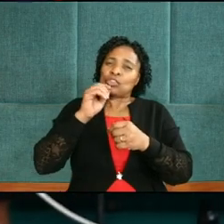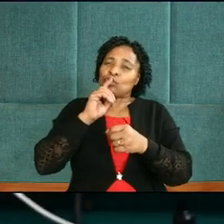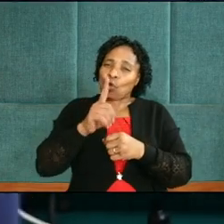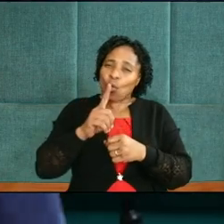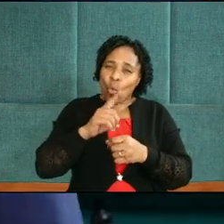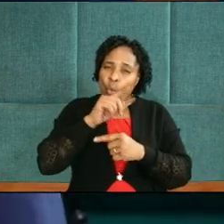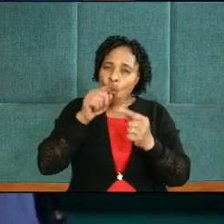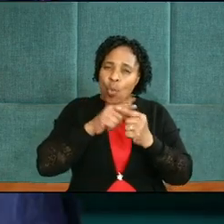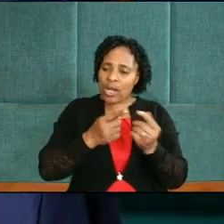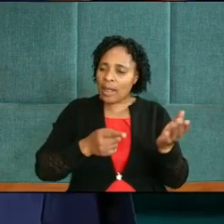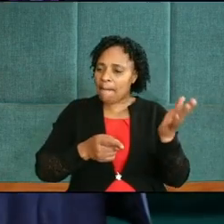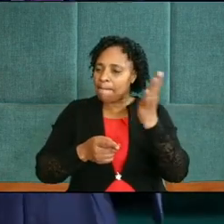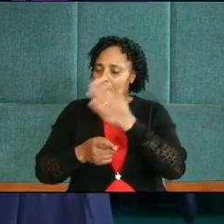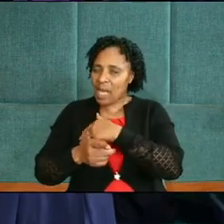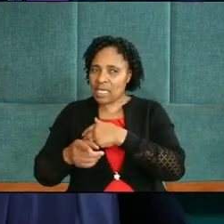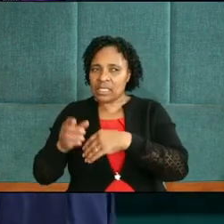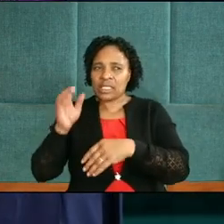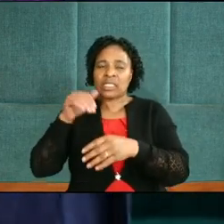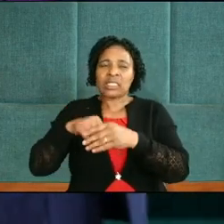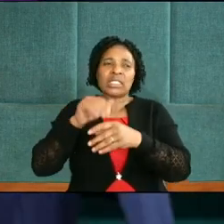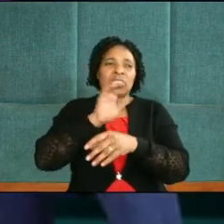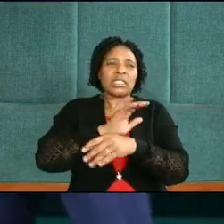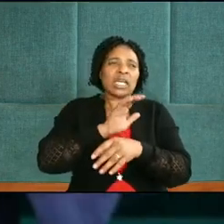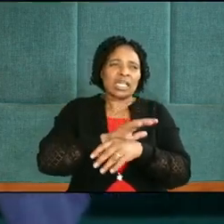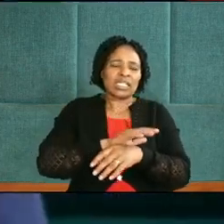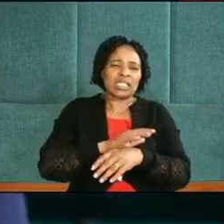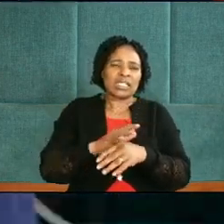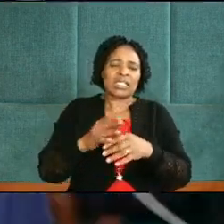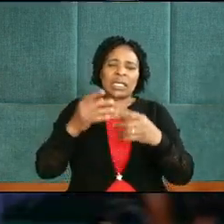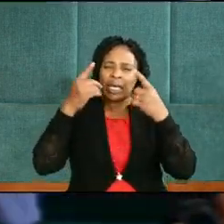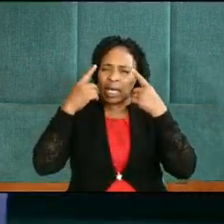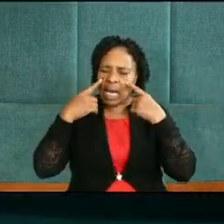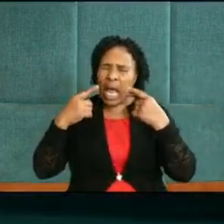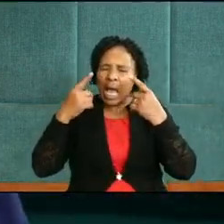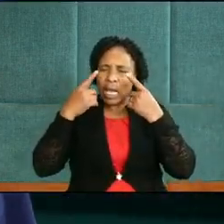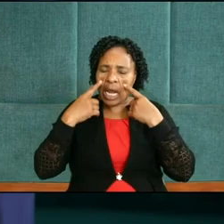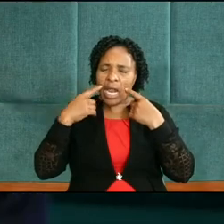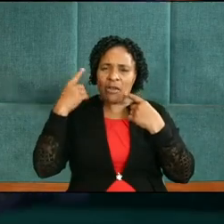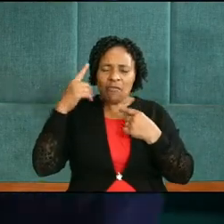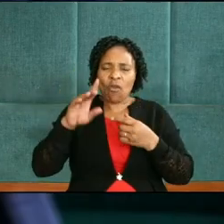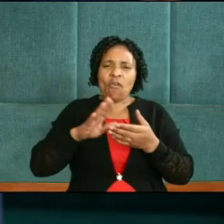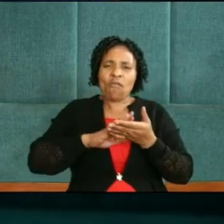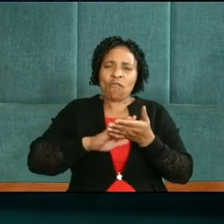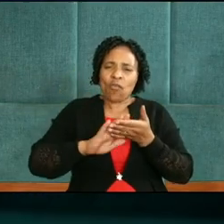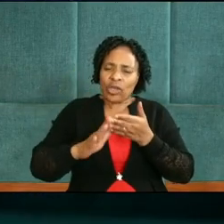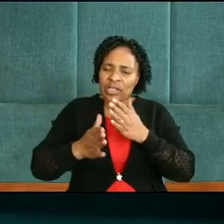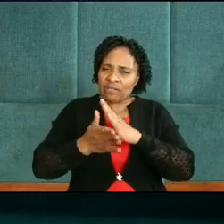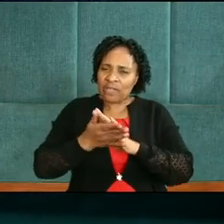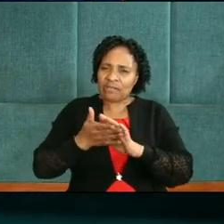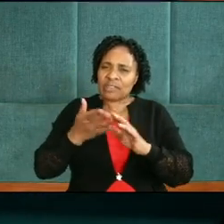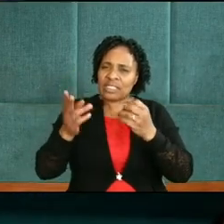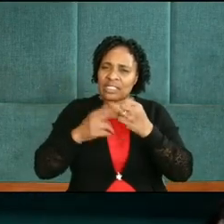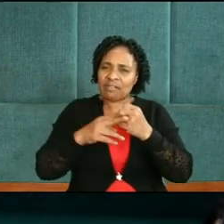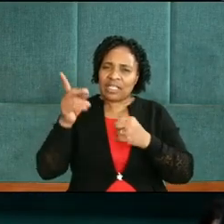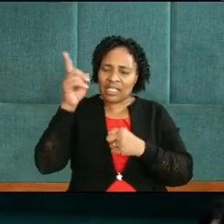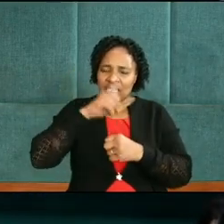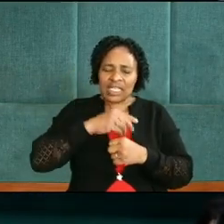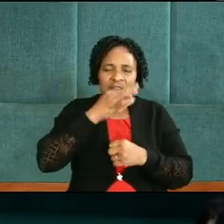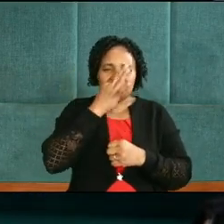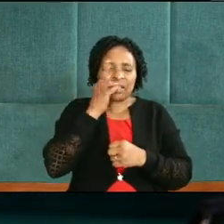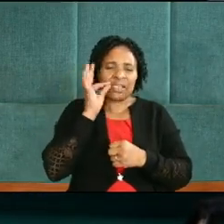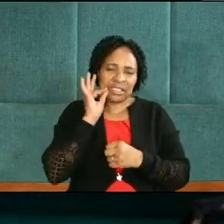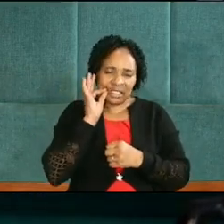So when he went back to the sanctuary and threw himself down and cried out for forgiveness for 7 days fasting and